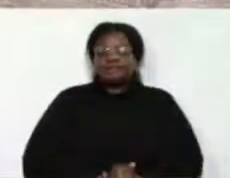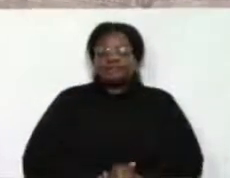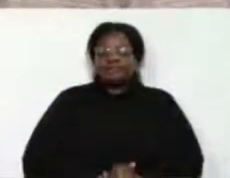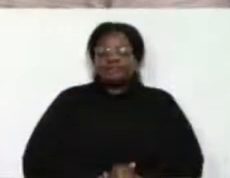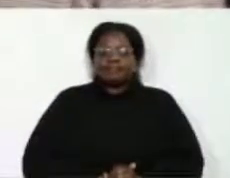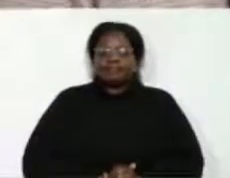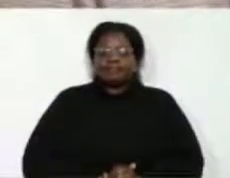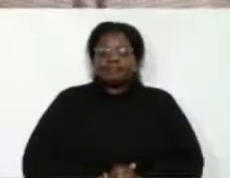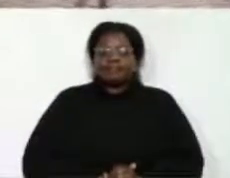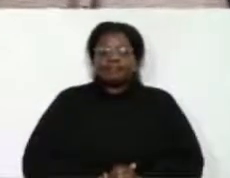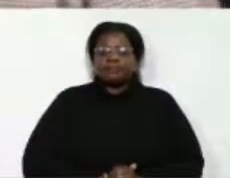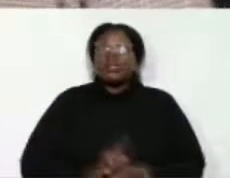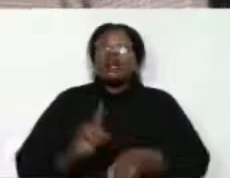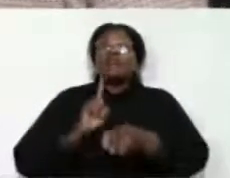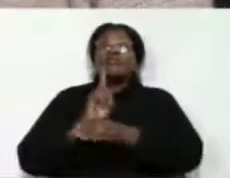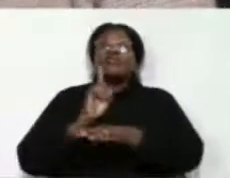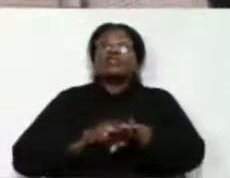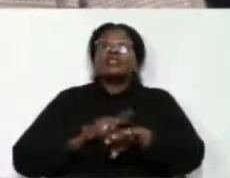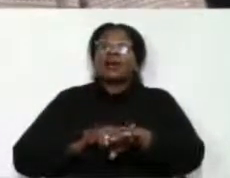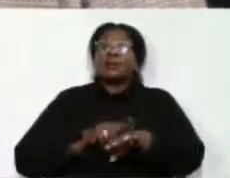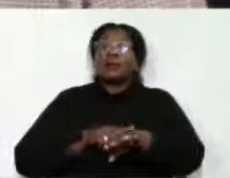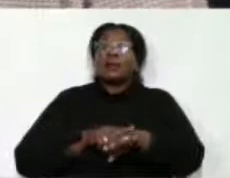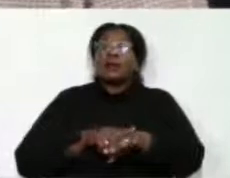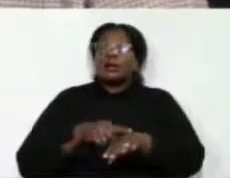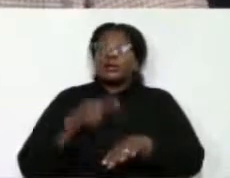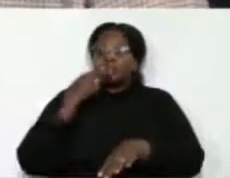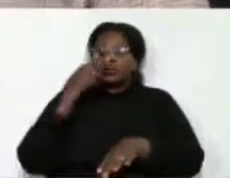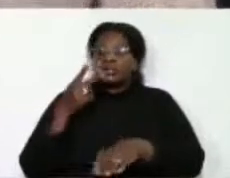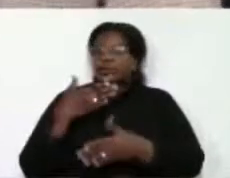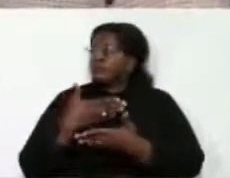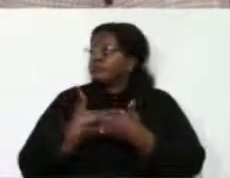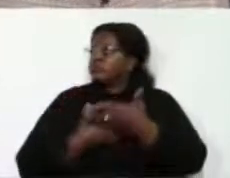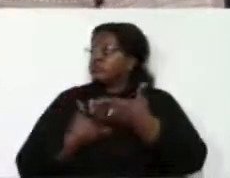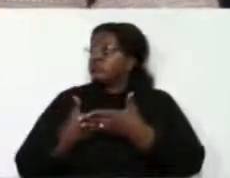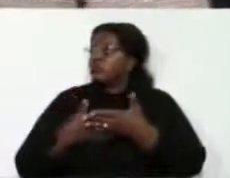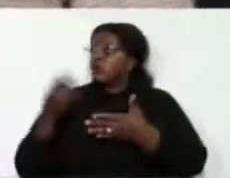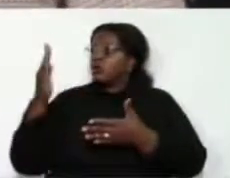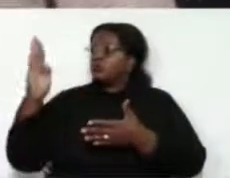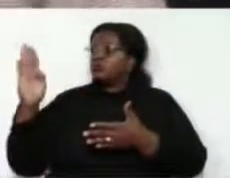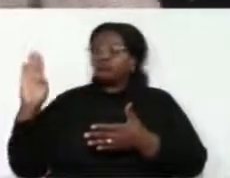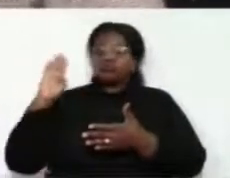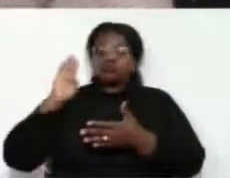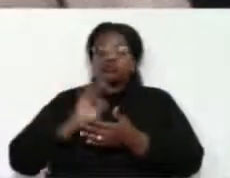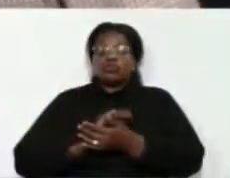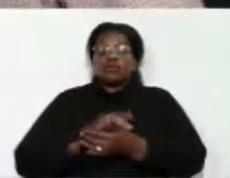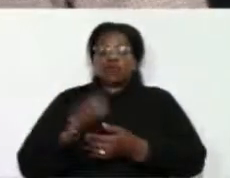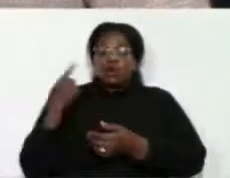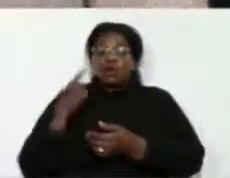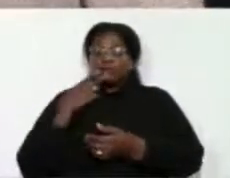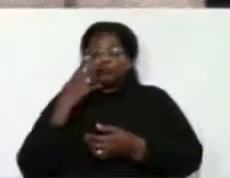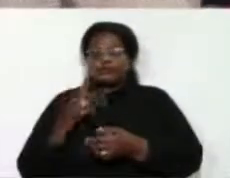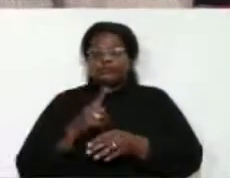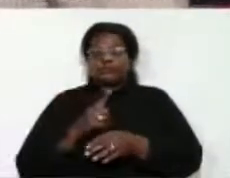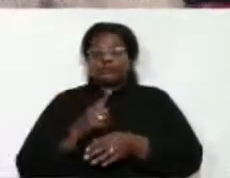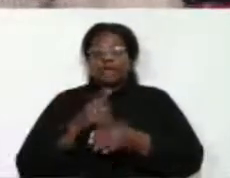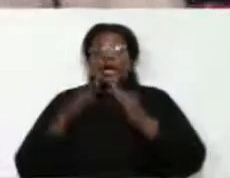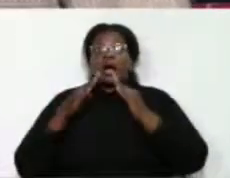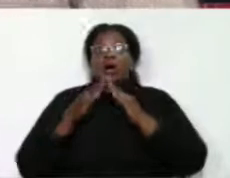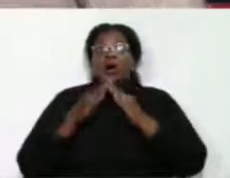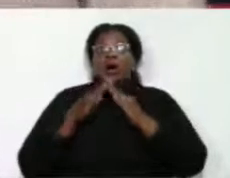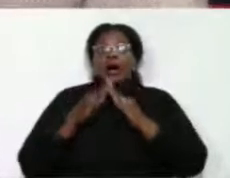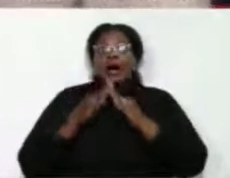now it's the first time we've used our flip chart, I think, is it, in these series? Yeah, so it's I hope you can see it at home. Yeah. But Absai's promised to type